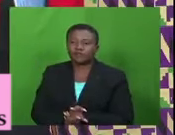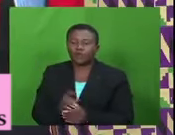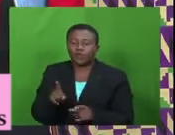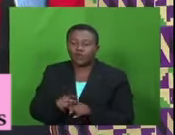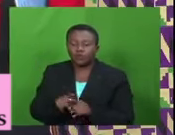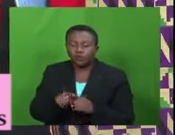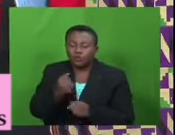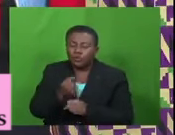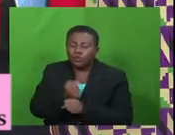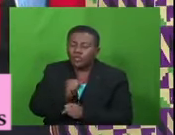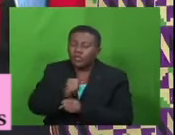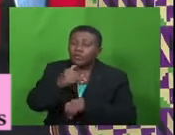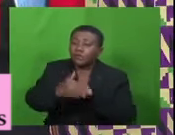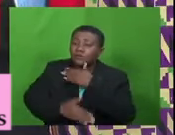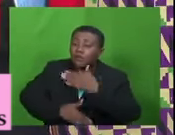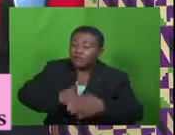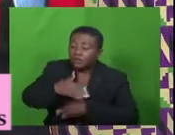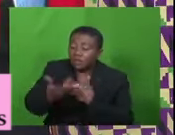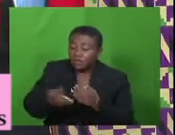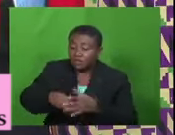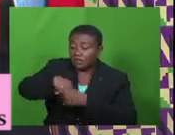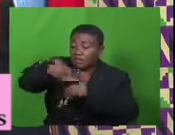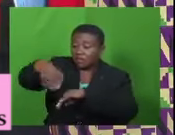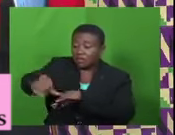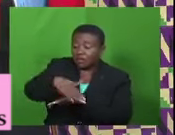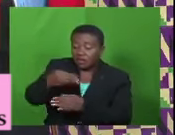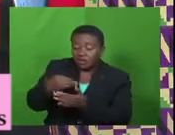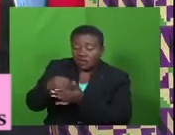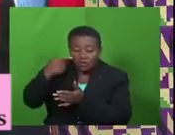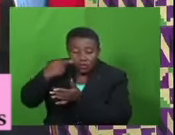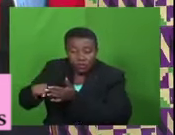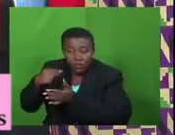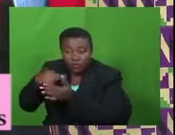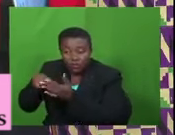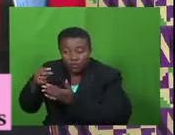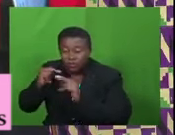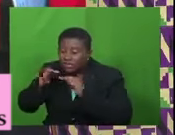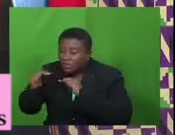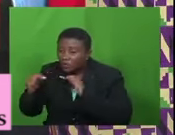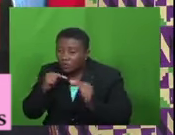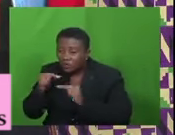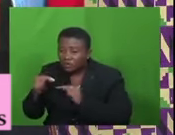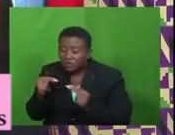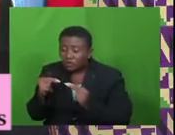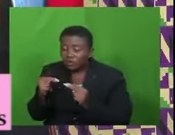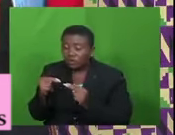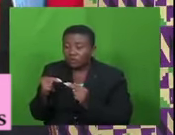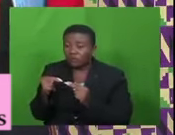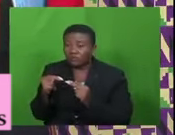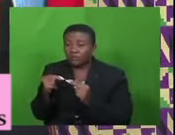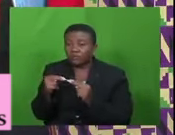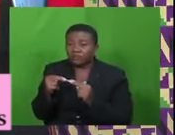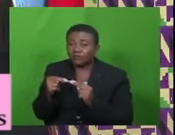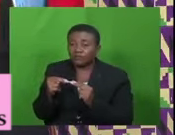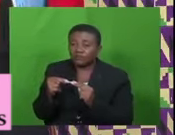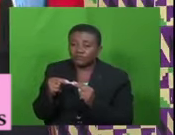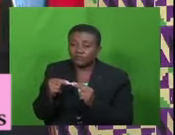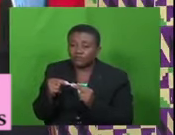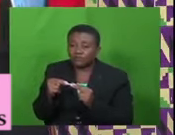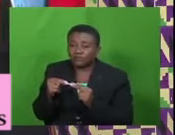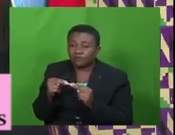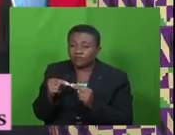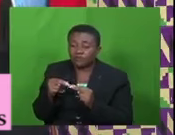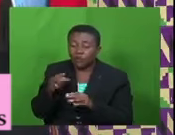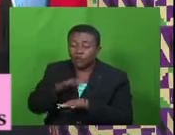progress on the external debt negotiations since the government announced an external debt service suspension on 19